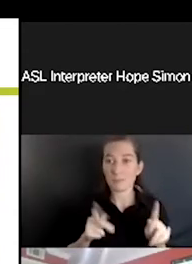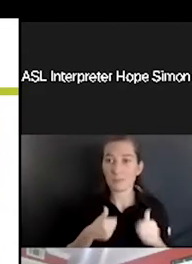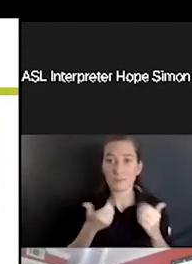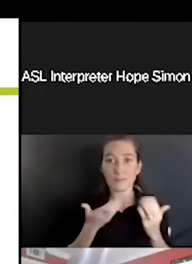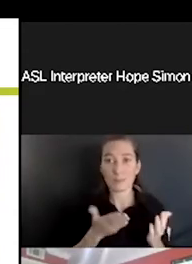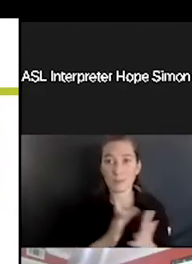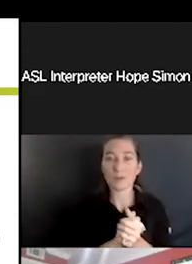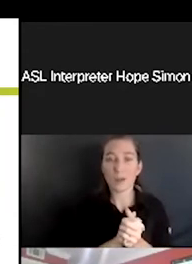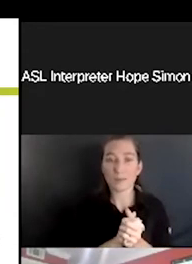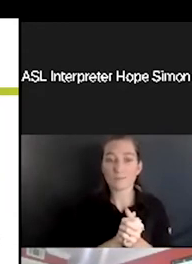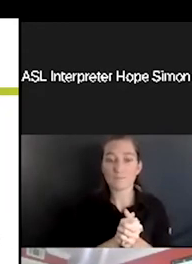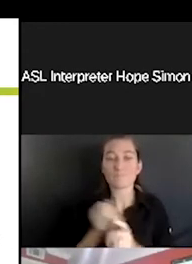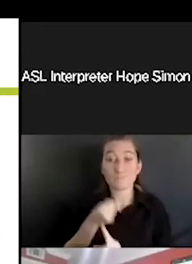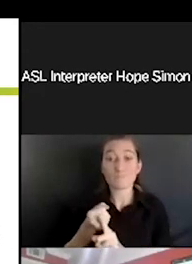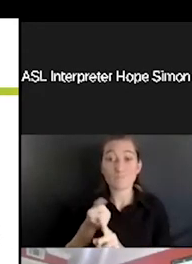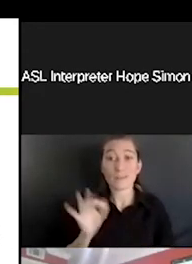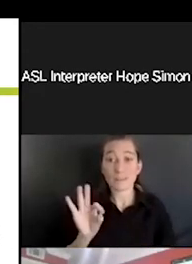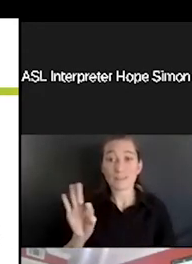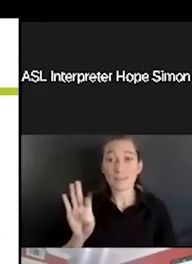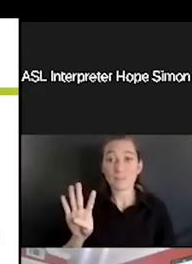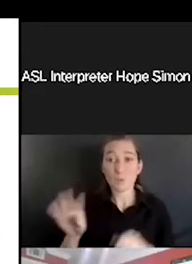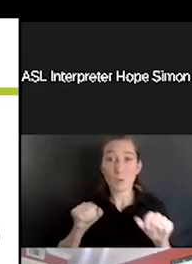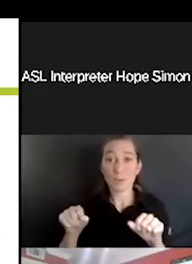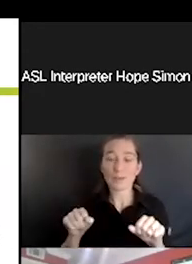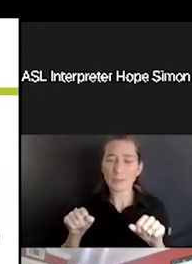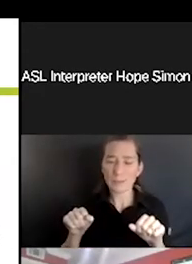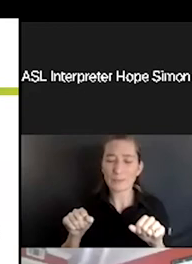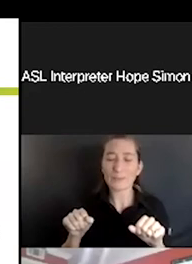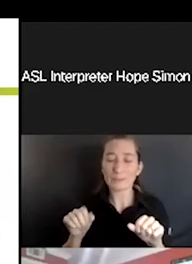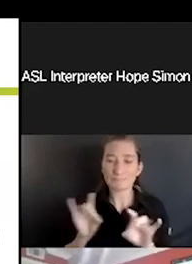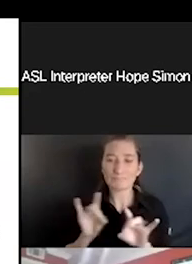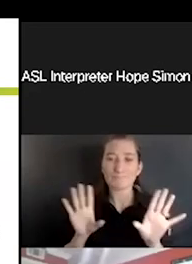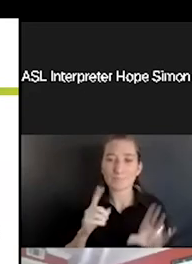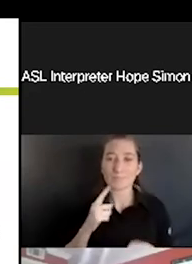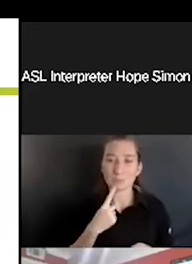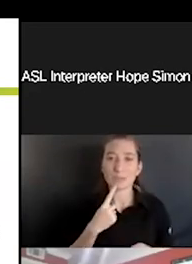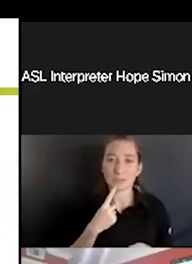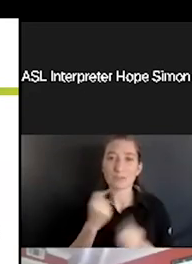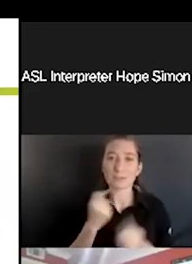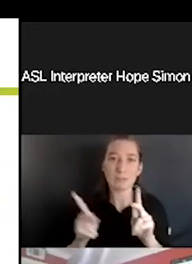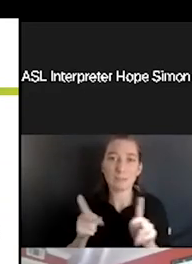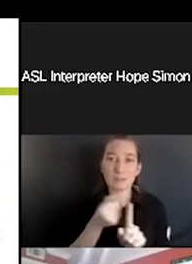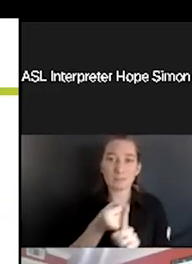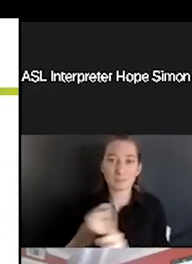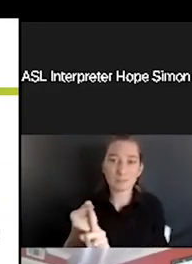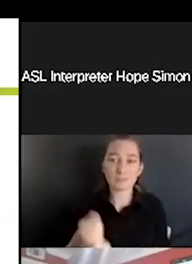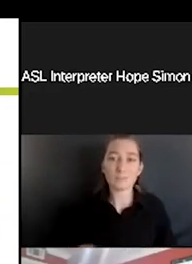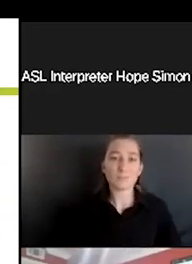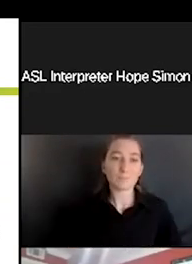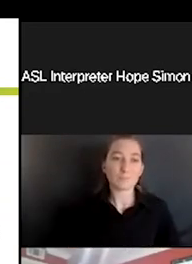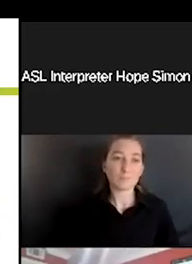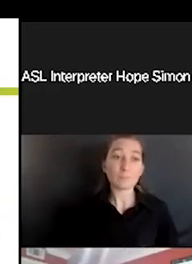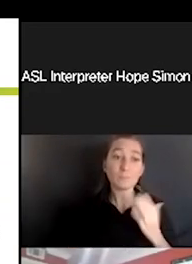since the 94 earthquake. And we are, if you look at the shakeout scenario, if we do